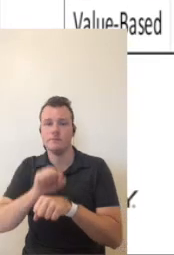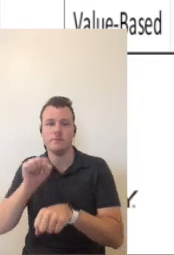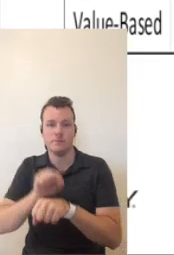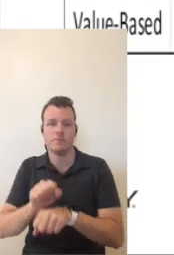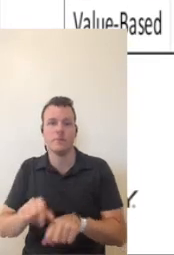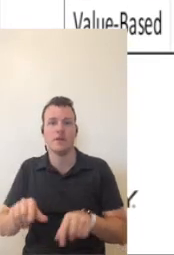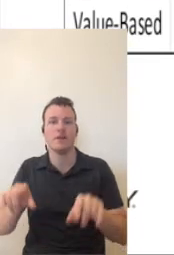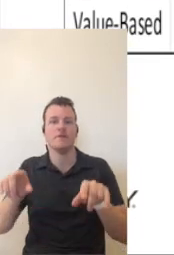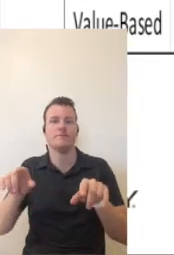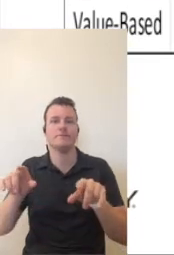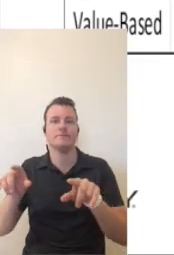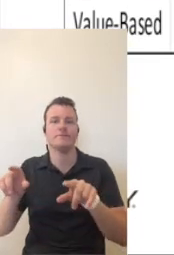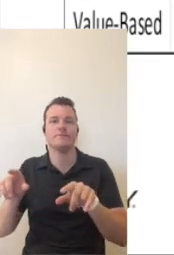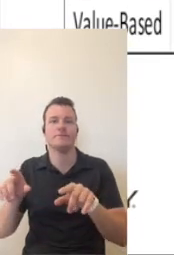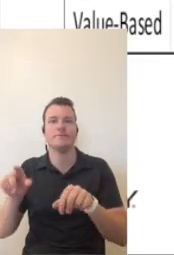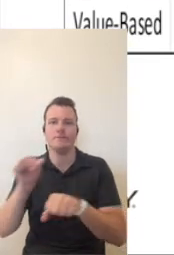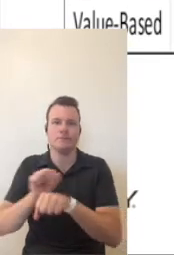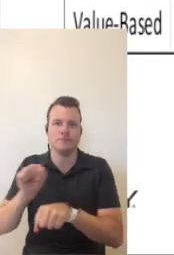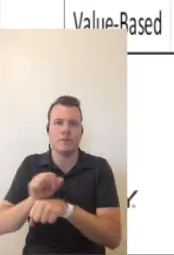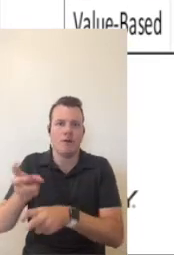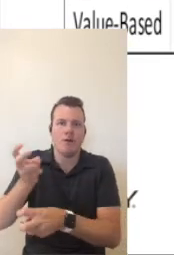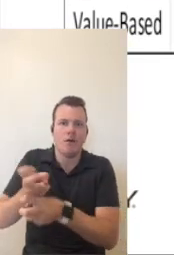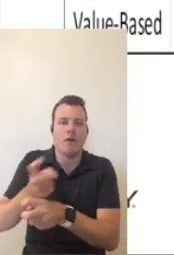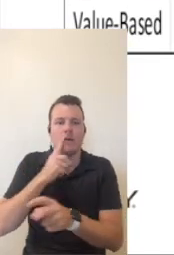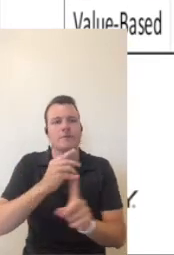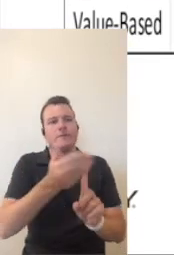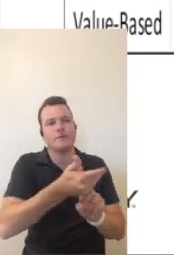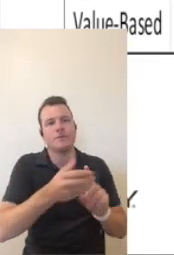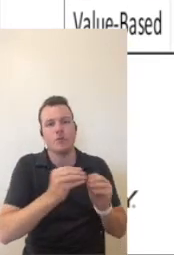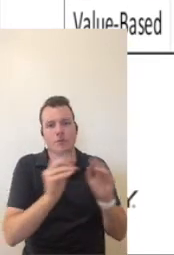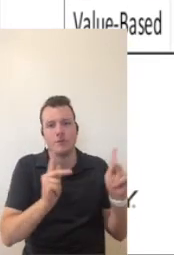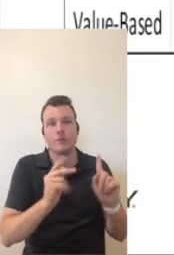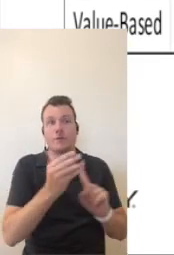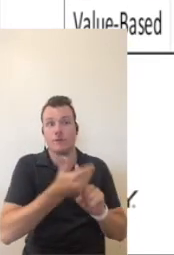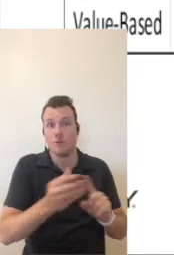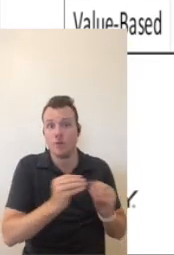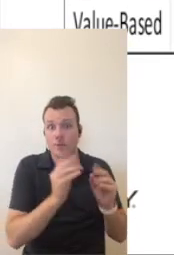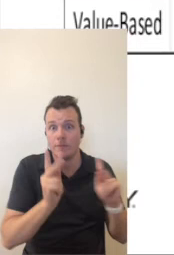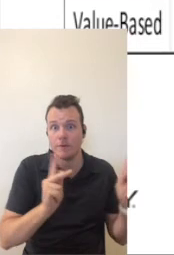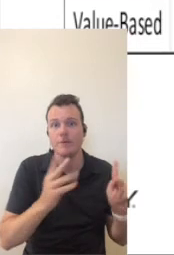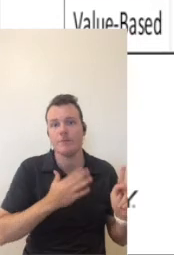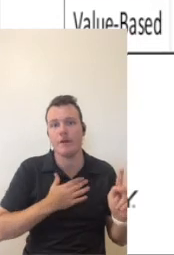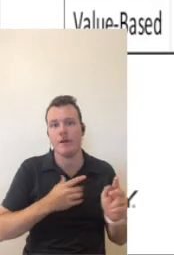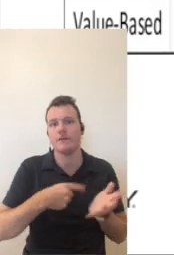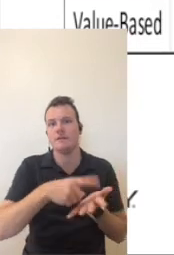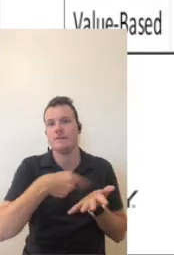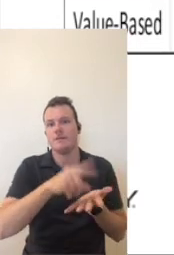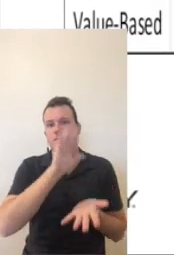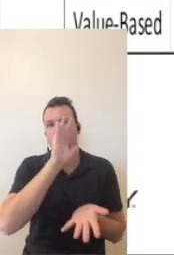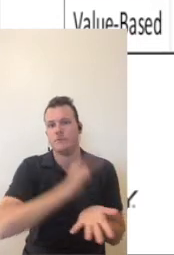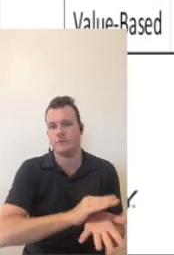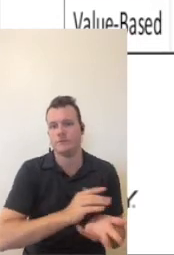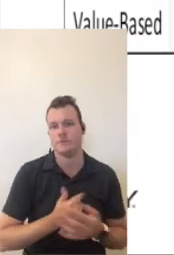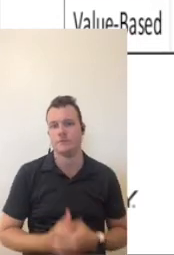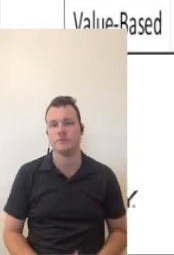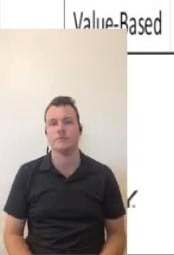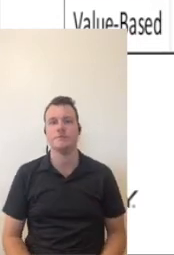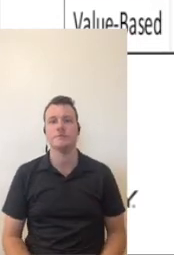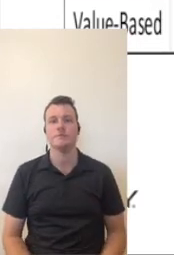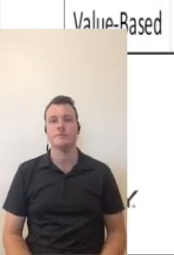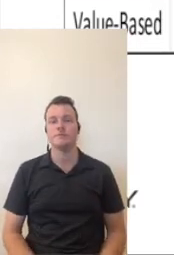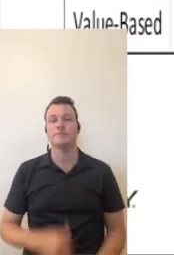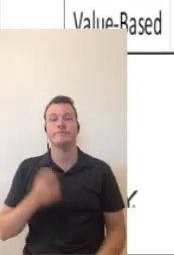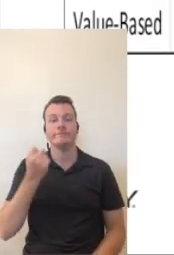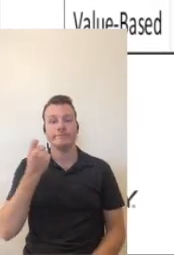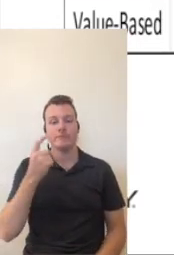more profitable, and I'm actually working not as hard because I'm converting more people, and because I'm converting more